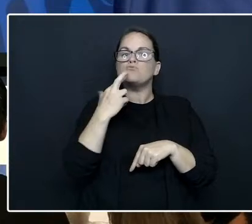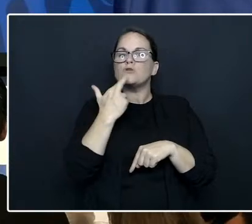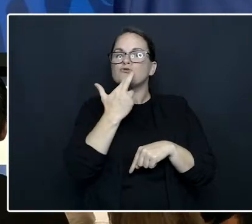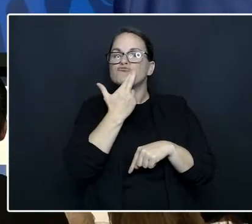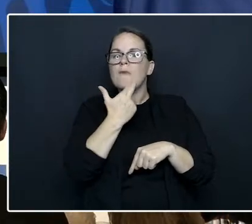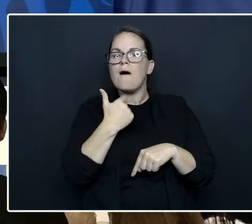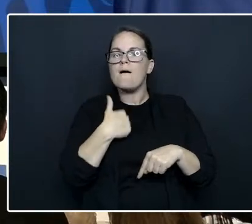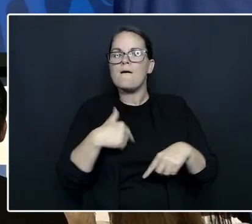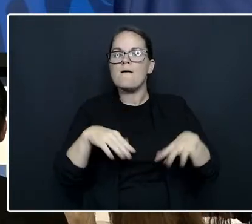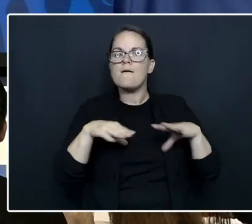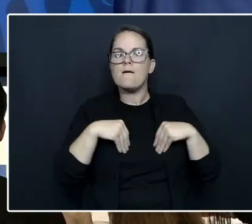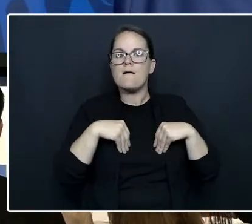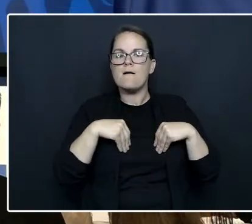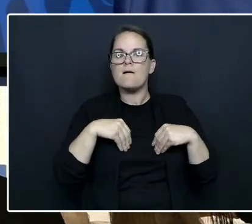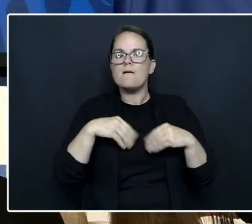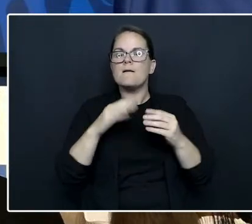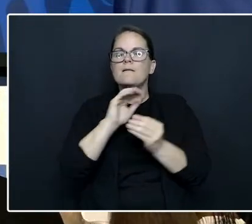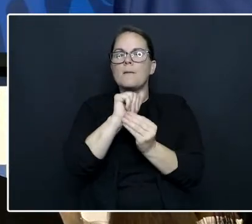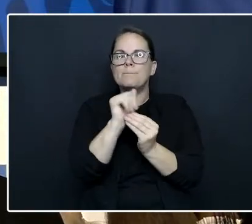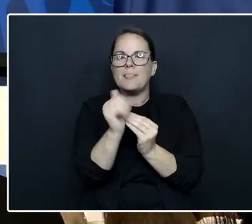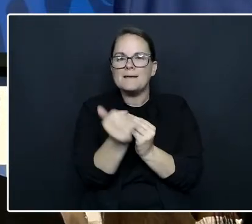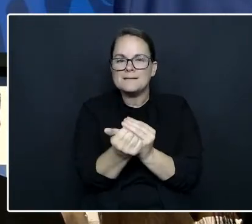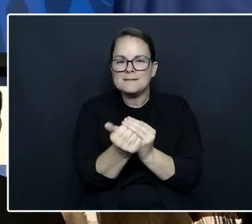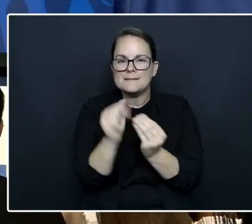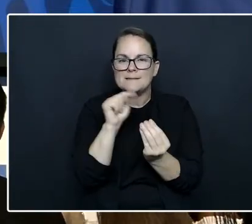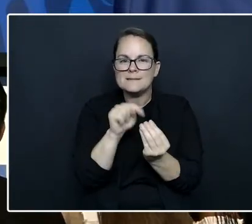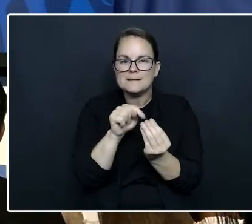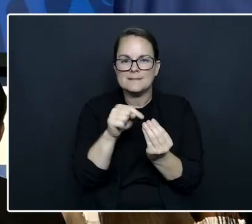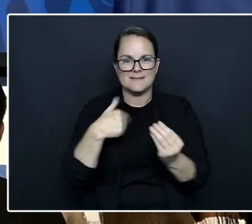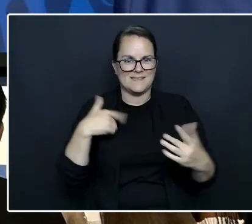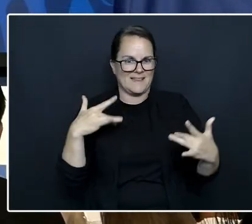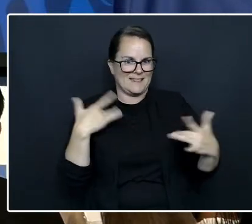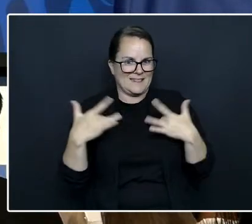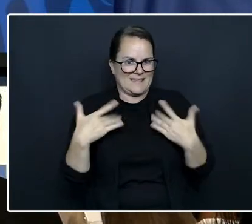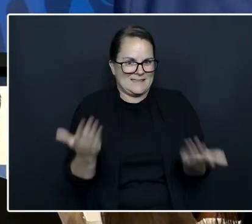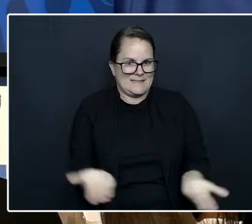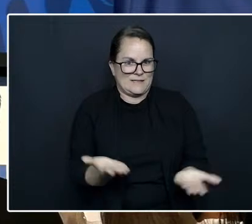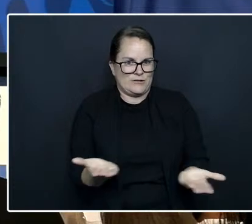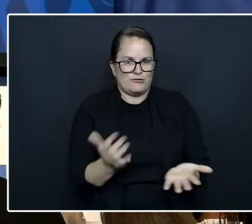Thank you. I'm very excited to be here helping to launch